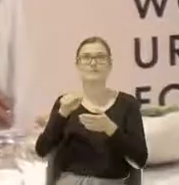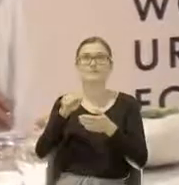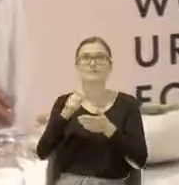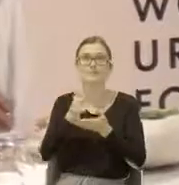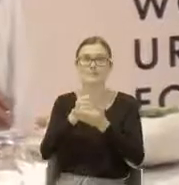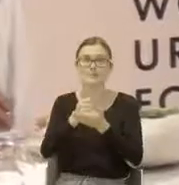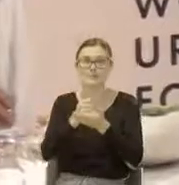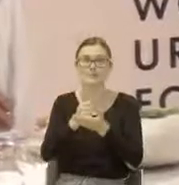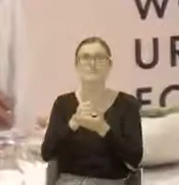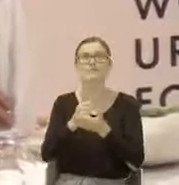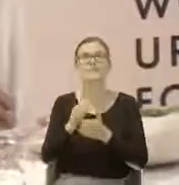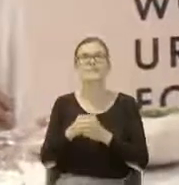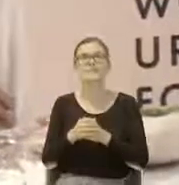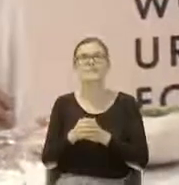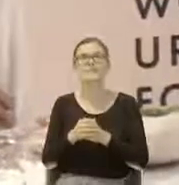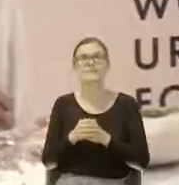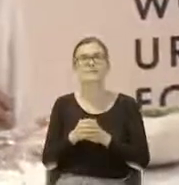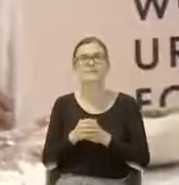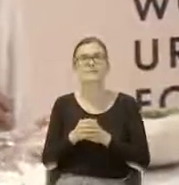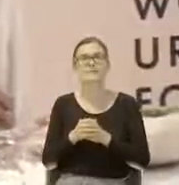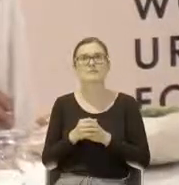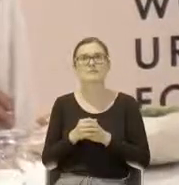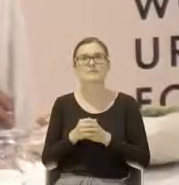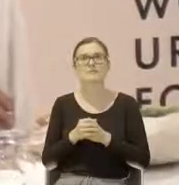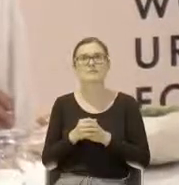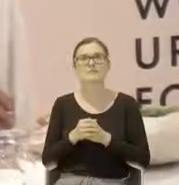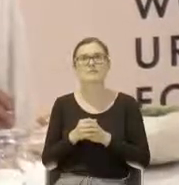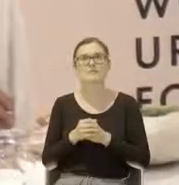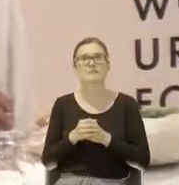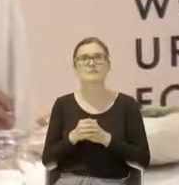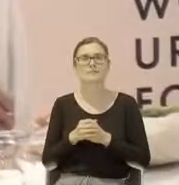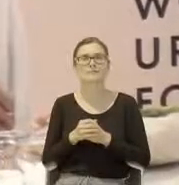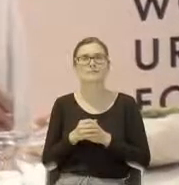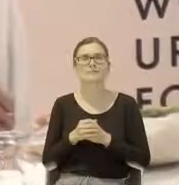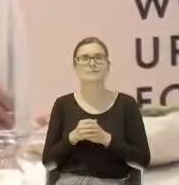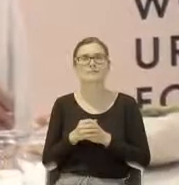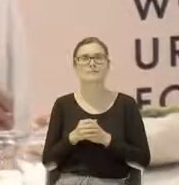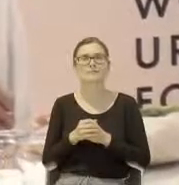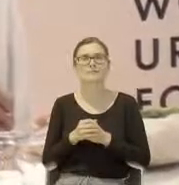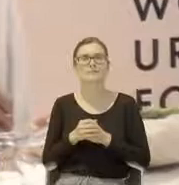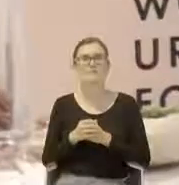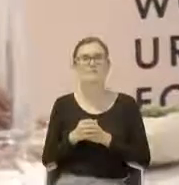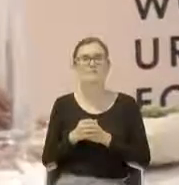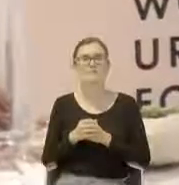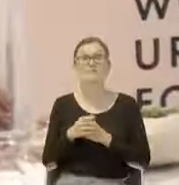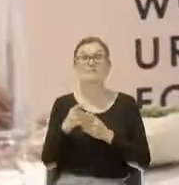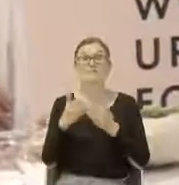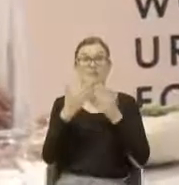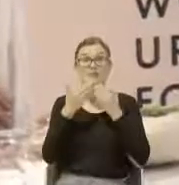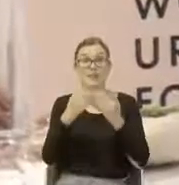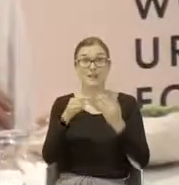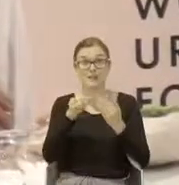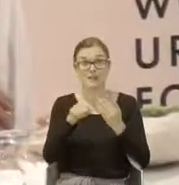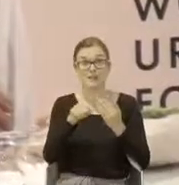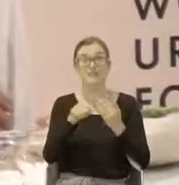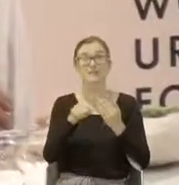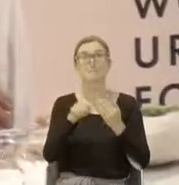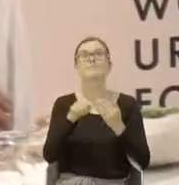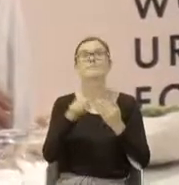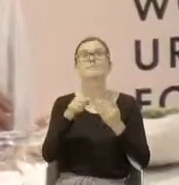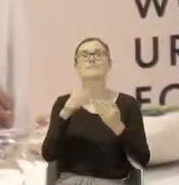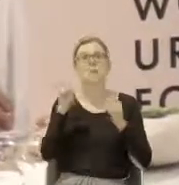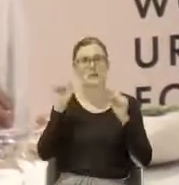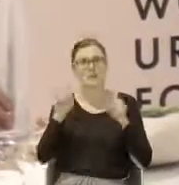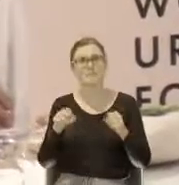President of the General Assembly. This has resulted in the same task force to establish a terms of reference for the advisory group on local and regional